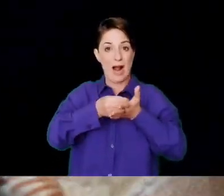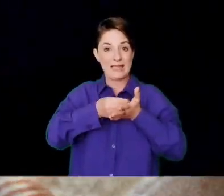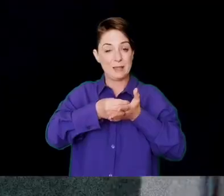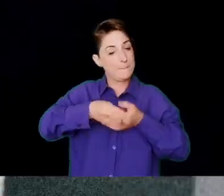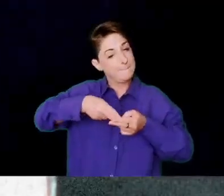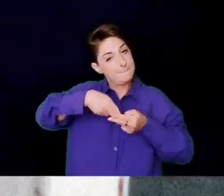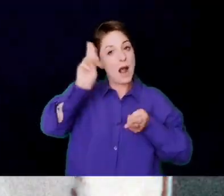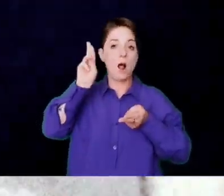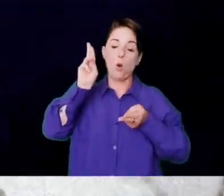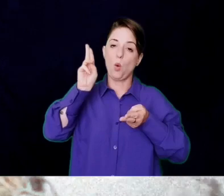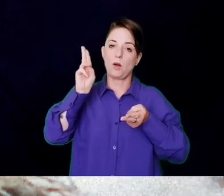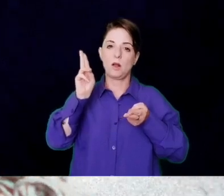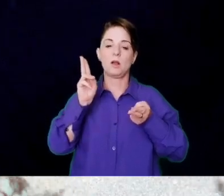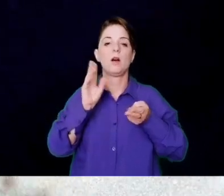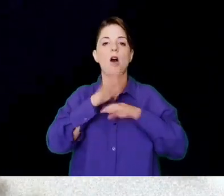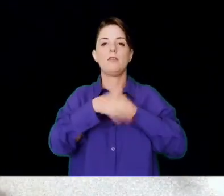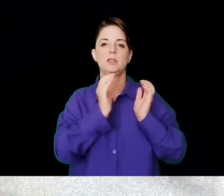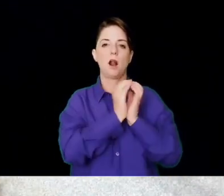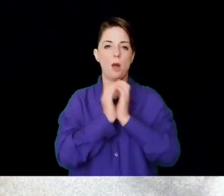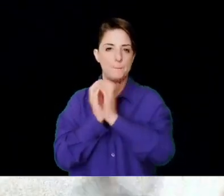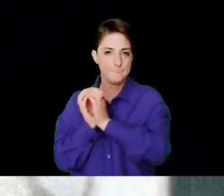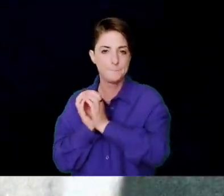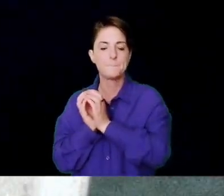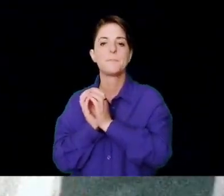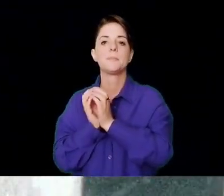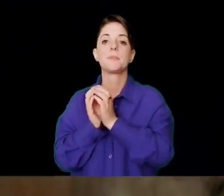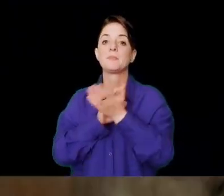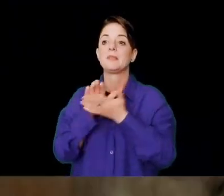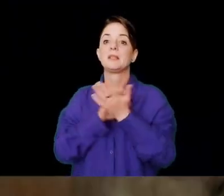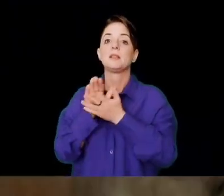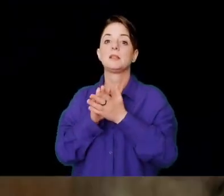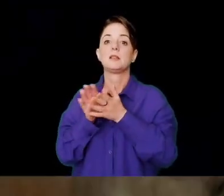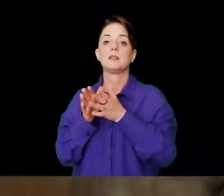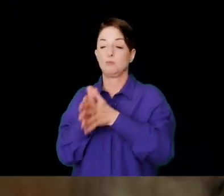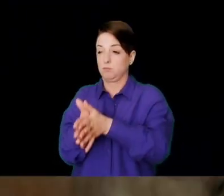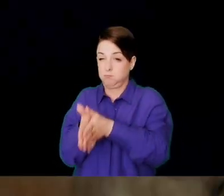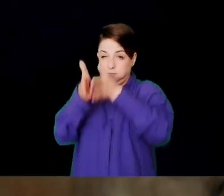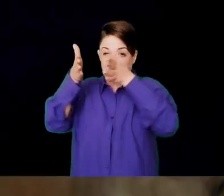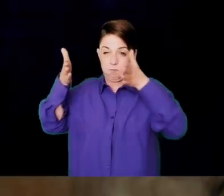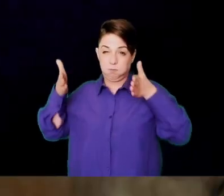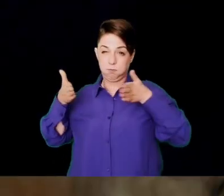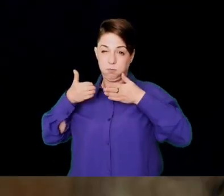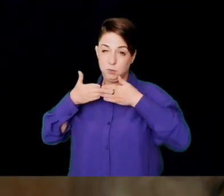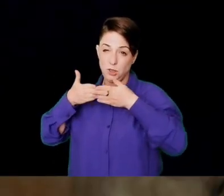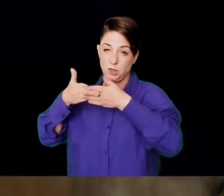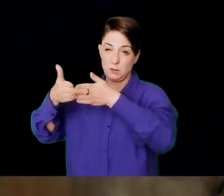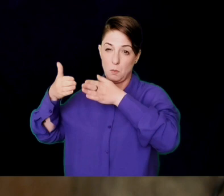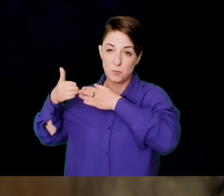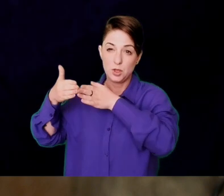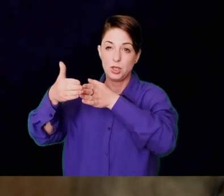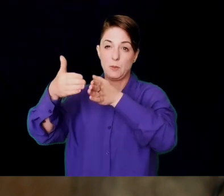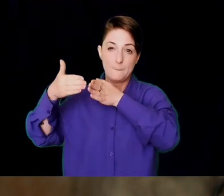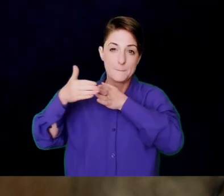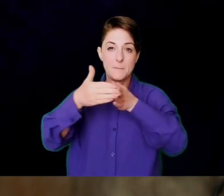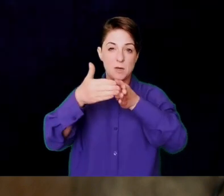of scallops went X, Y, Z, whatever there was. And before we looked around, we had a multitude of under 12